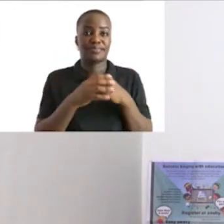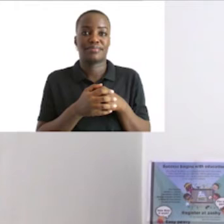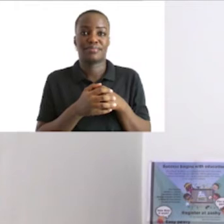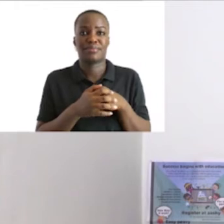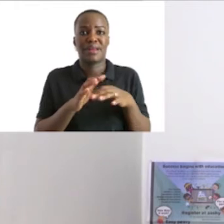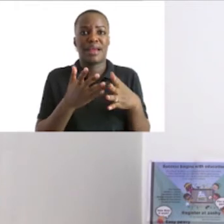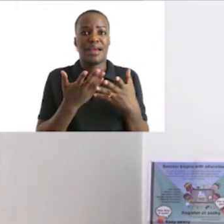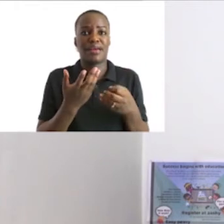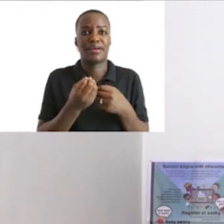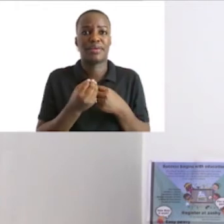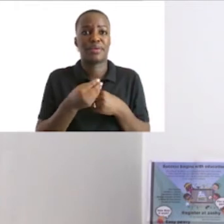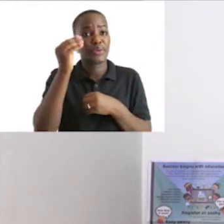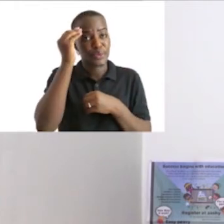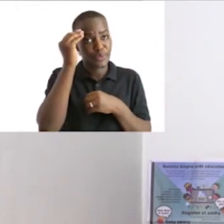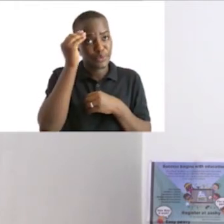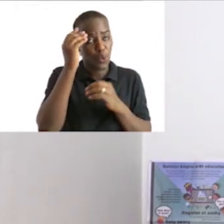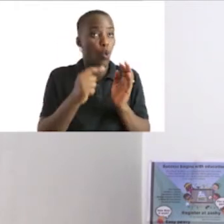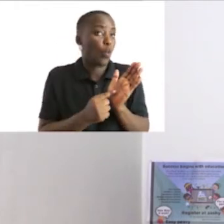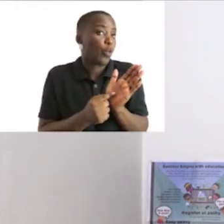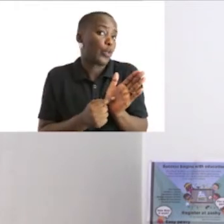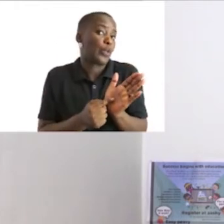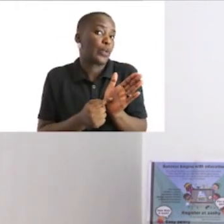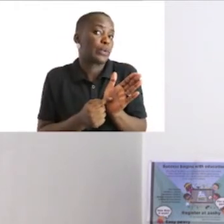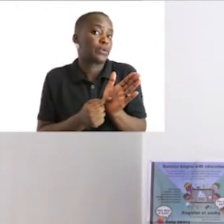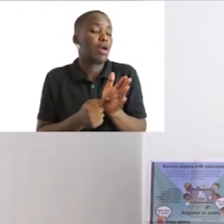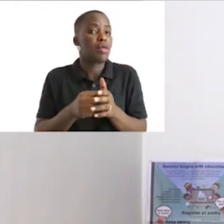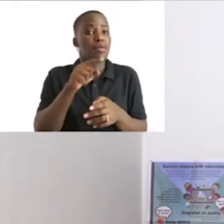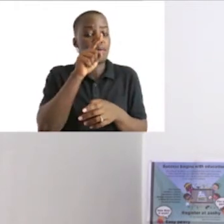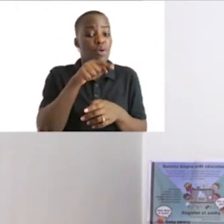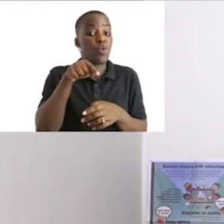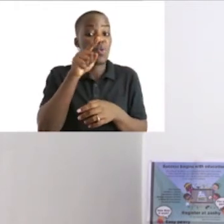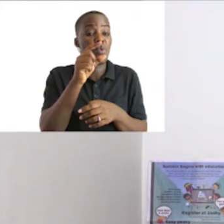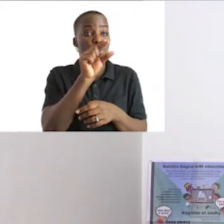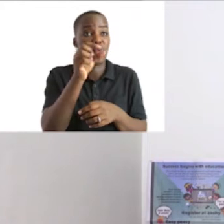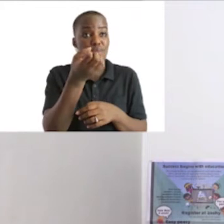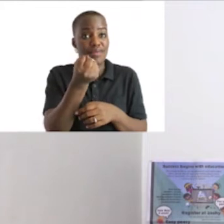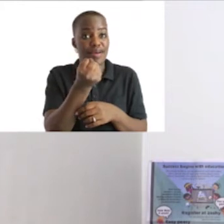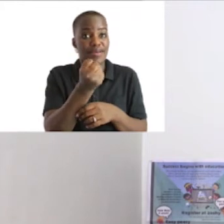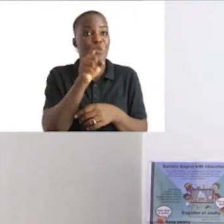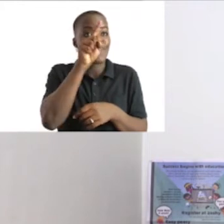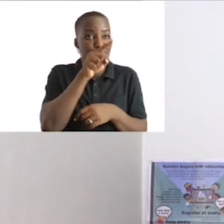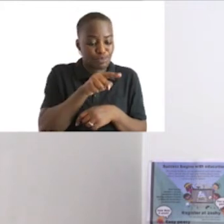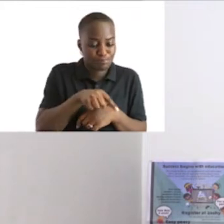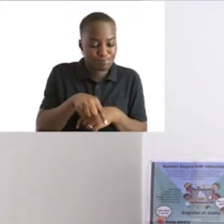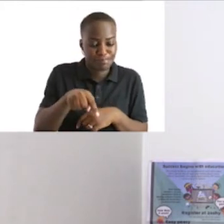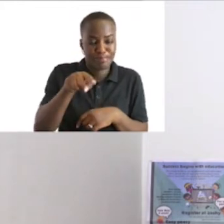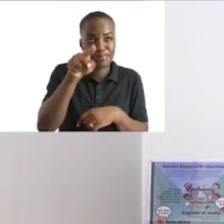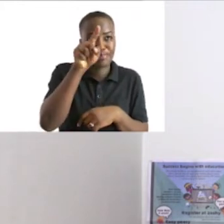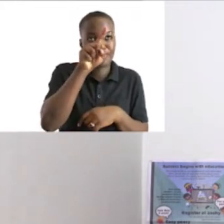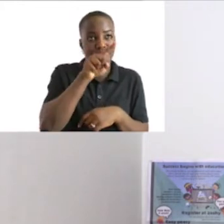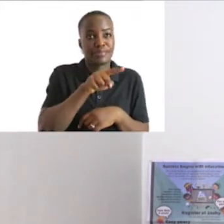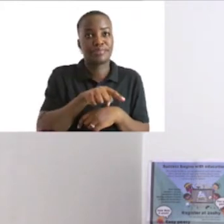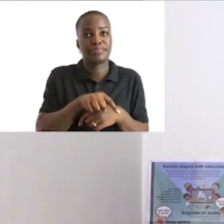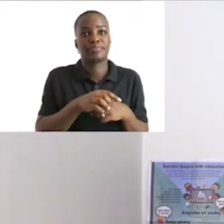we now know or show that this is the word that we found? We circle it. So we are going to